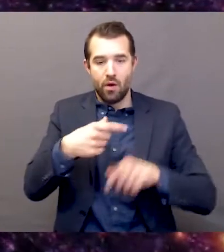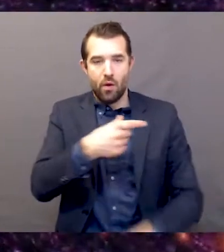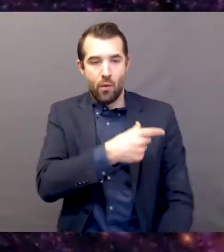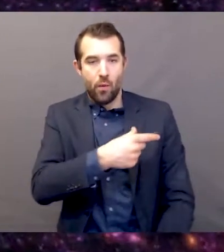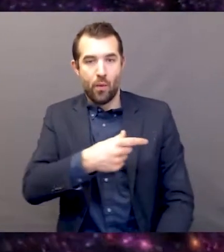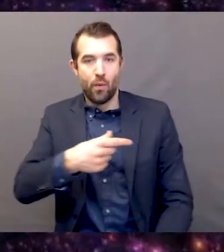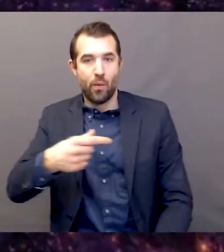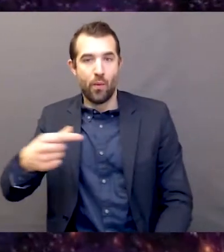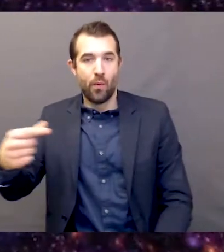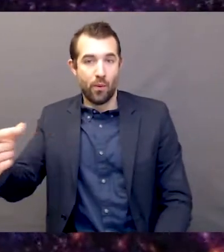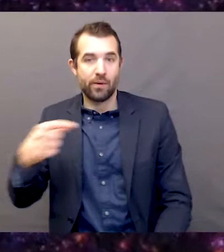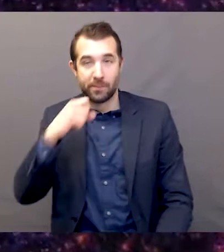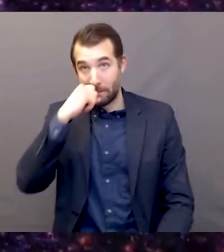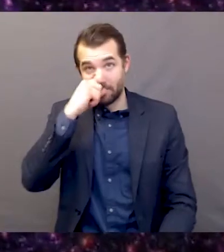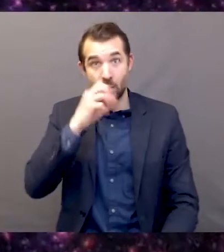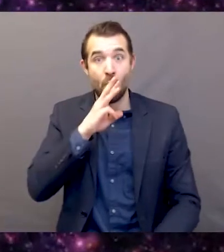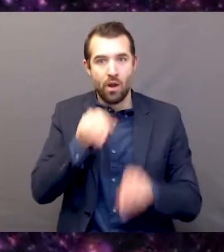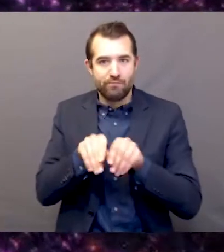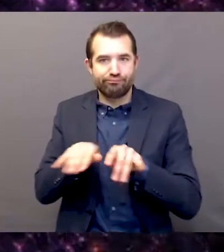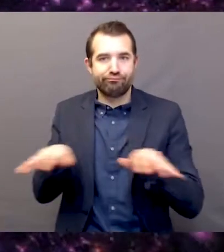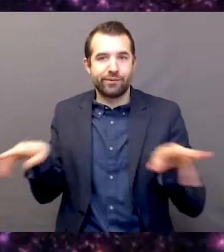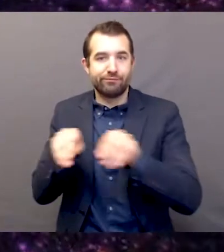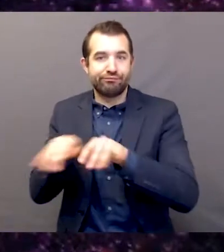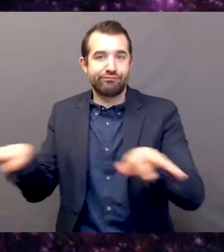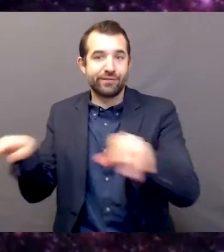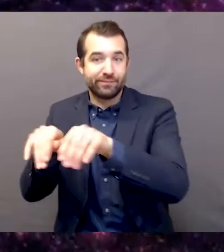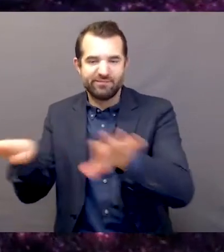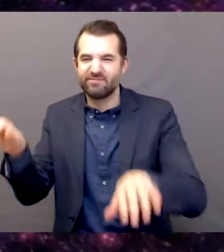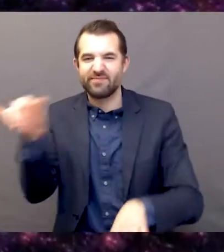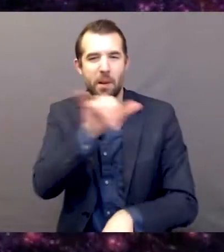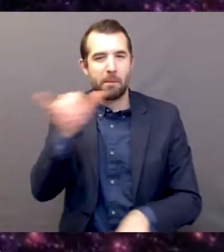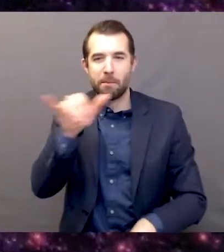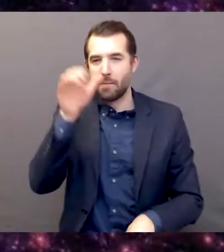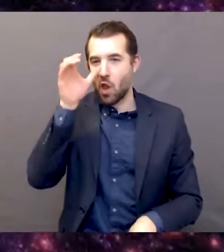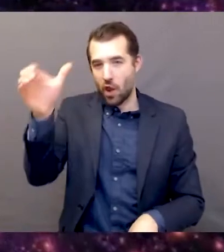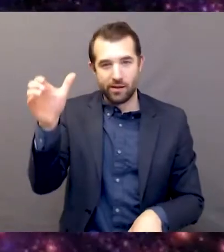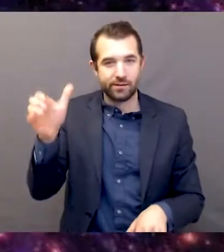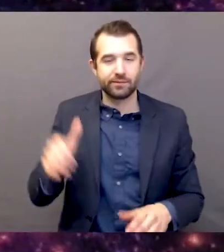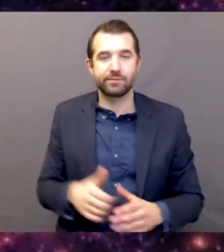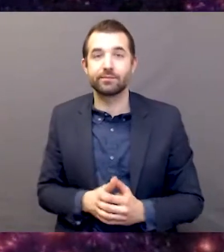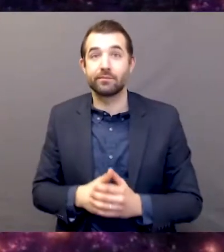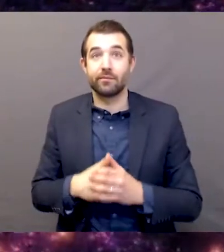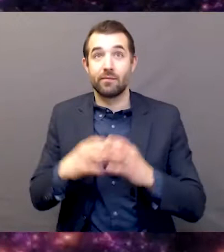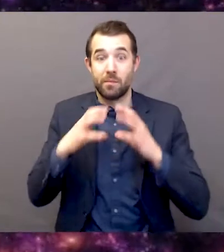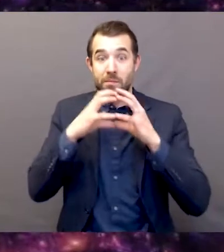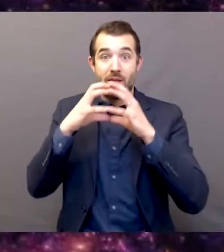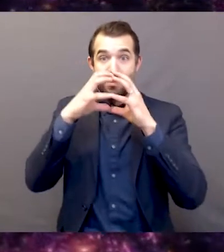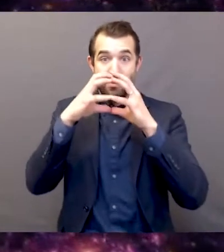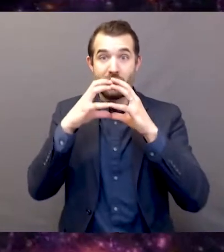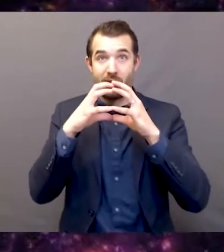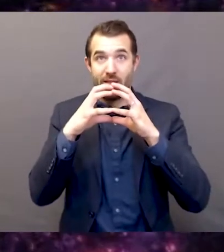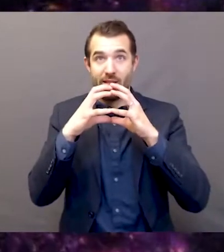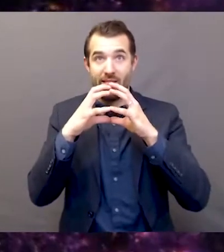in waves across the surface of the pond. Similarly, there's a class of waves, gravity waves, that are generated by flattened bubbles, the bubbles you saw